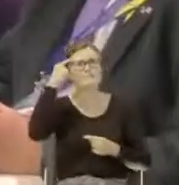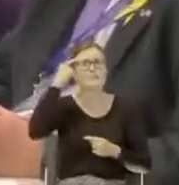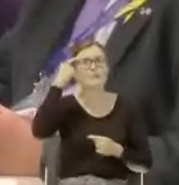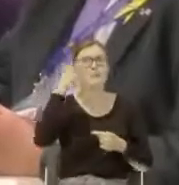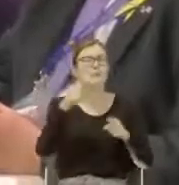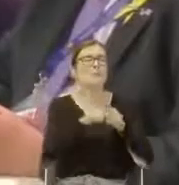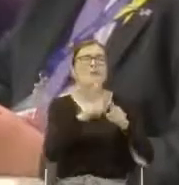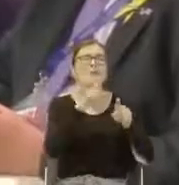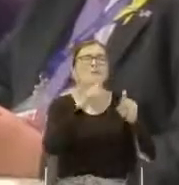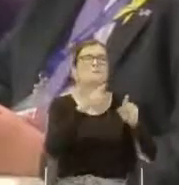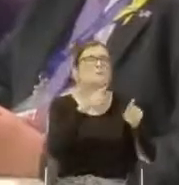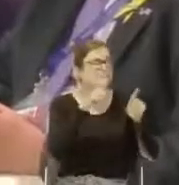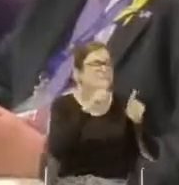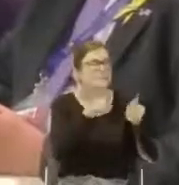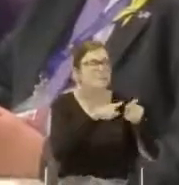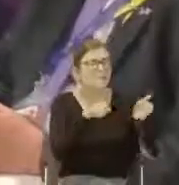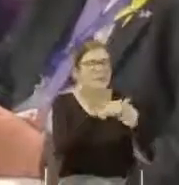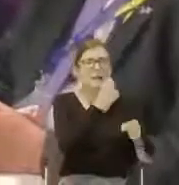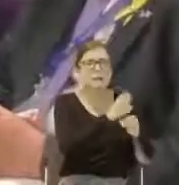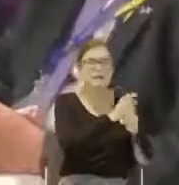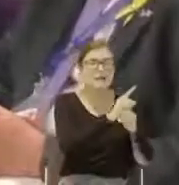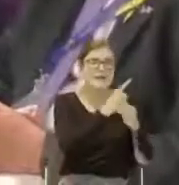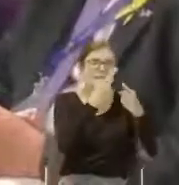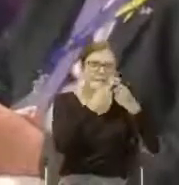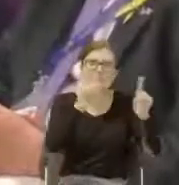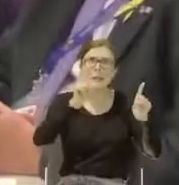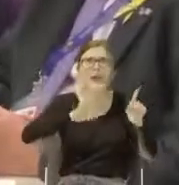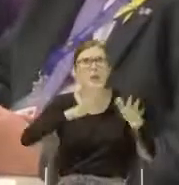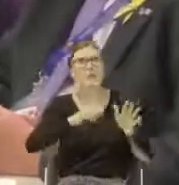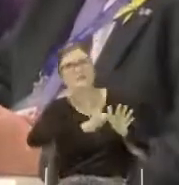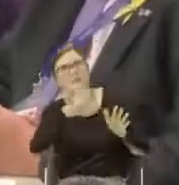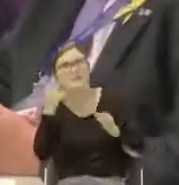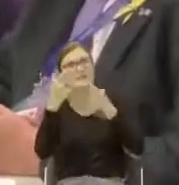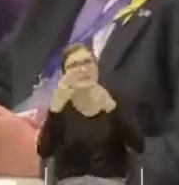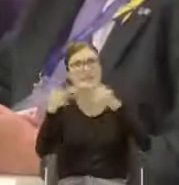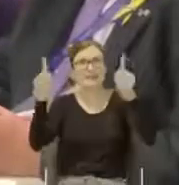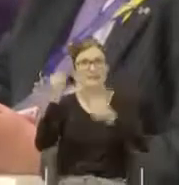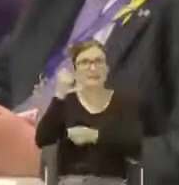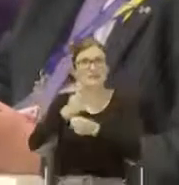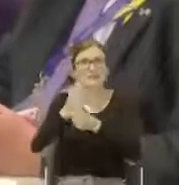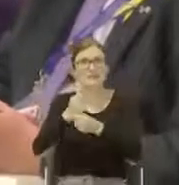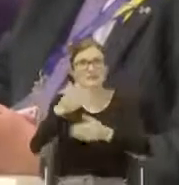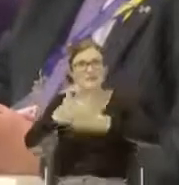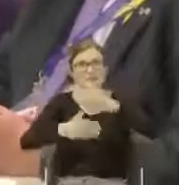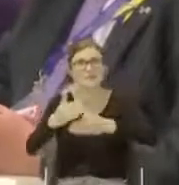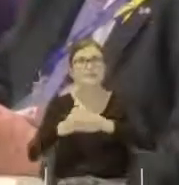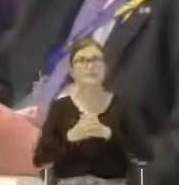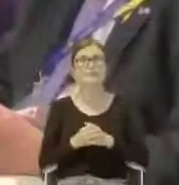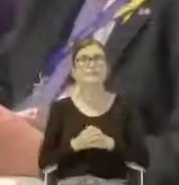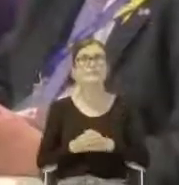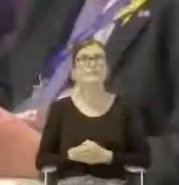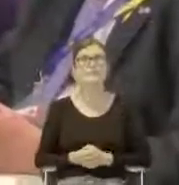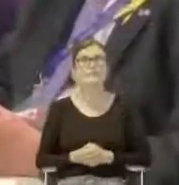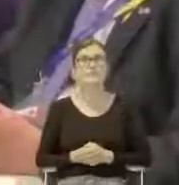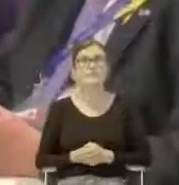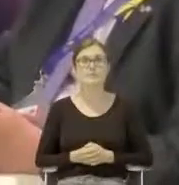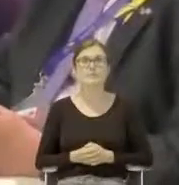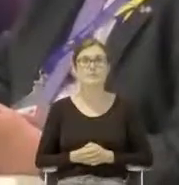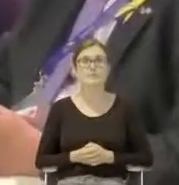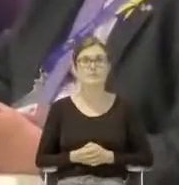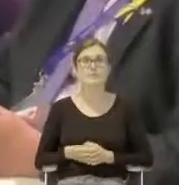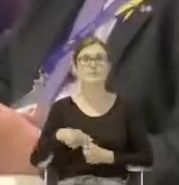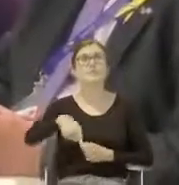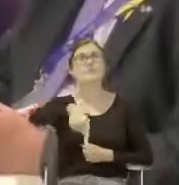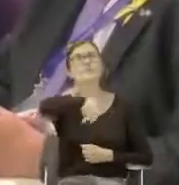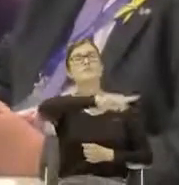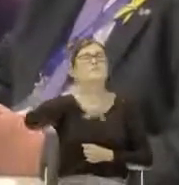beyond box, but I see things without any box, so that you can, because the sky is the limit. So what I would like to say,